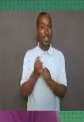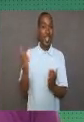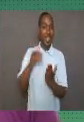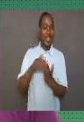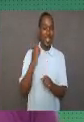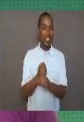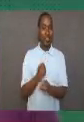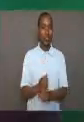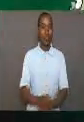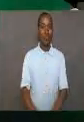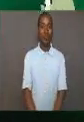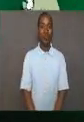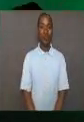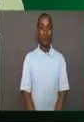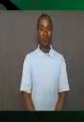again.